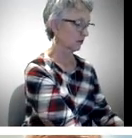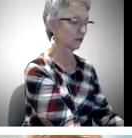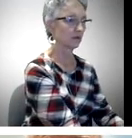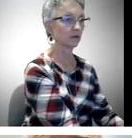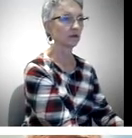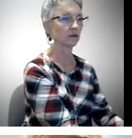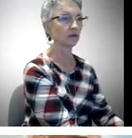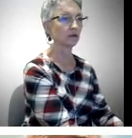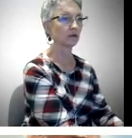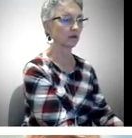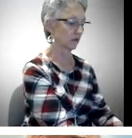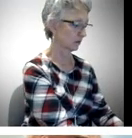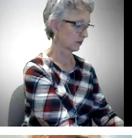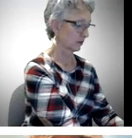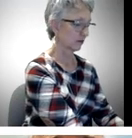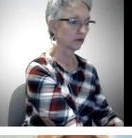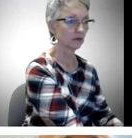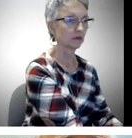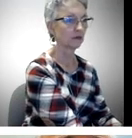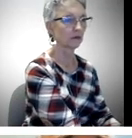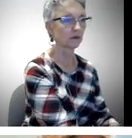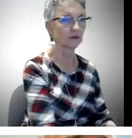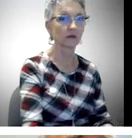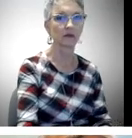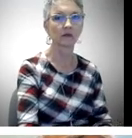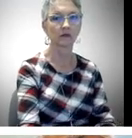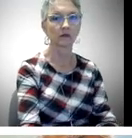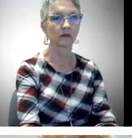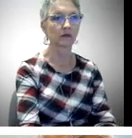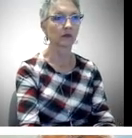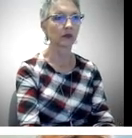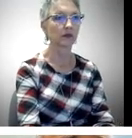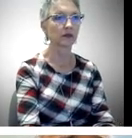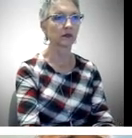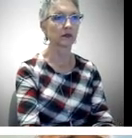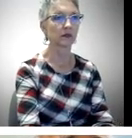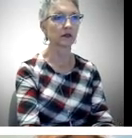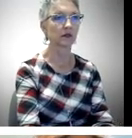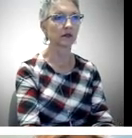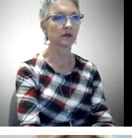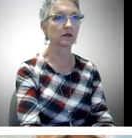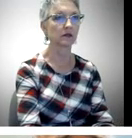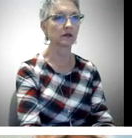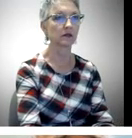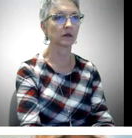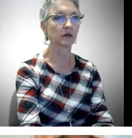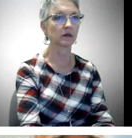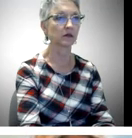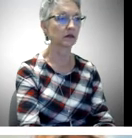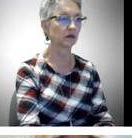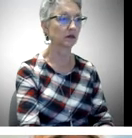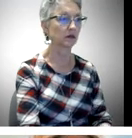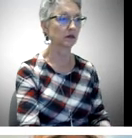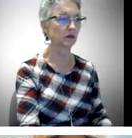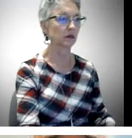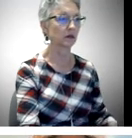arbitrary decisions about when they eat, when they sleep, what activities they have during the day, that people are going to